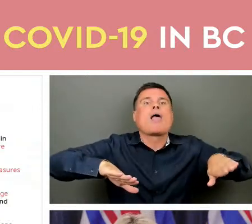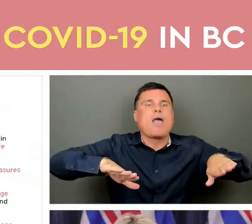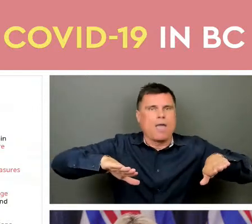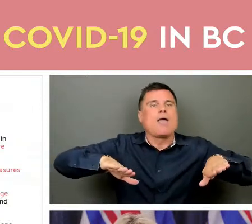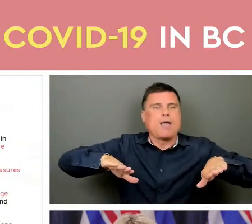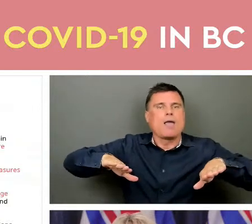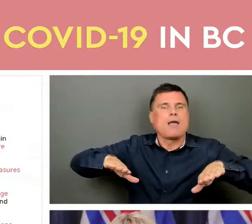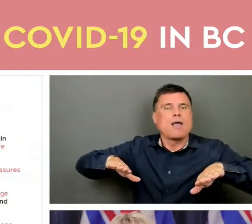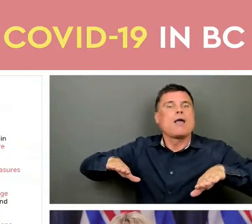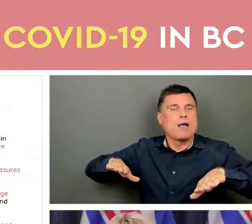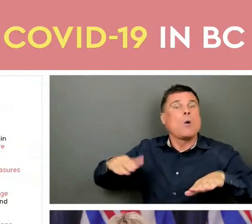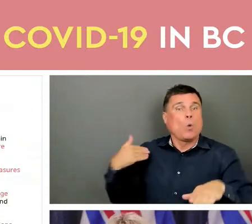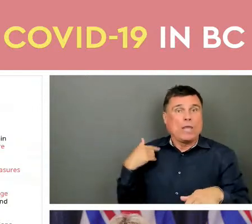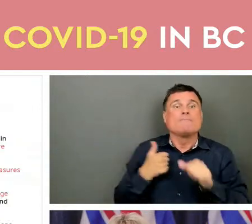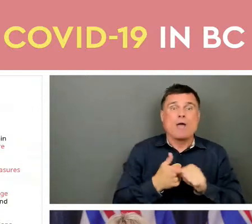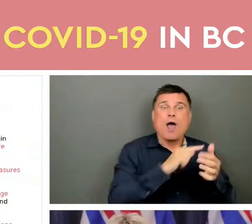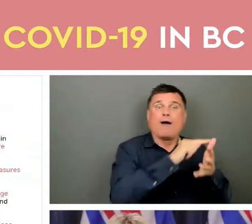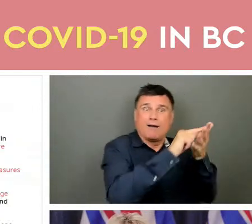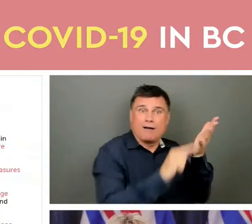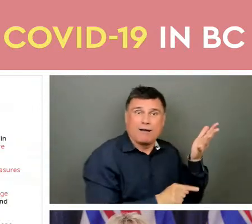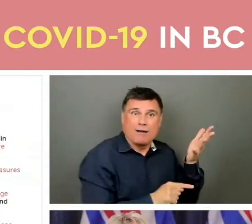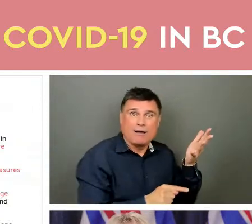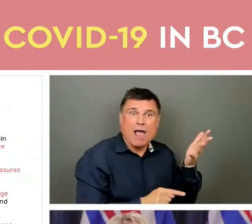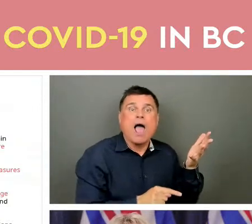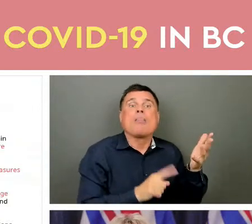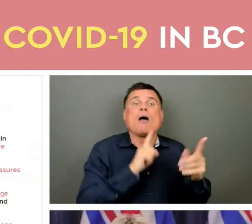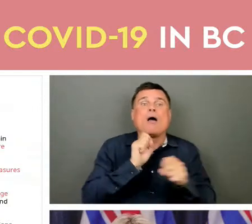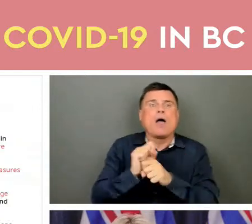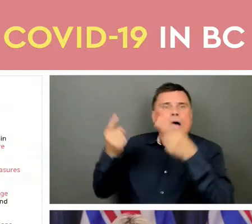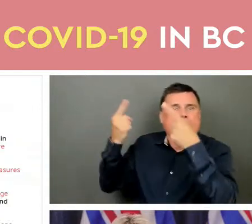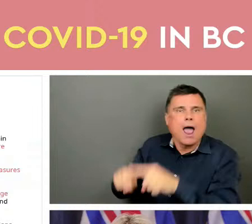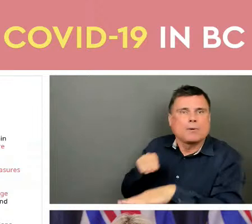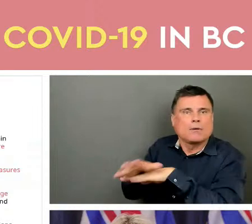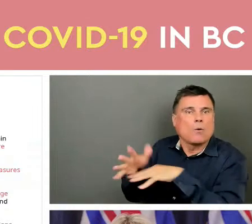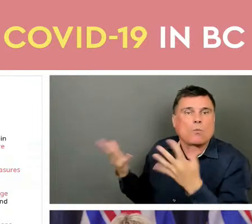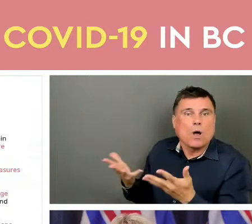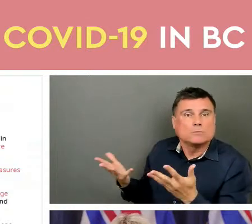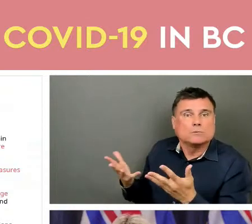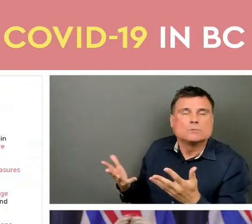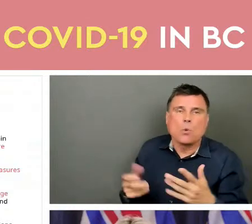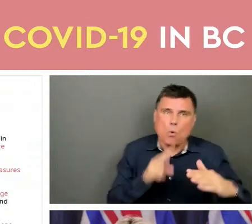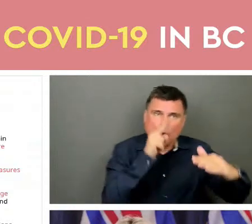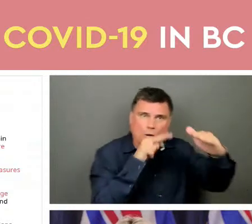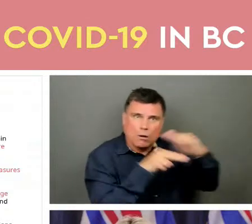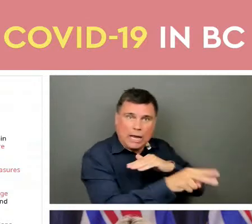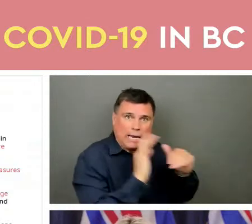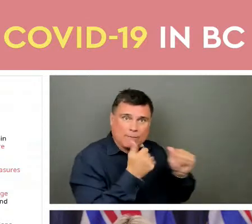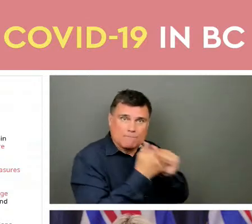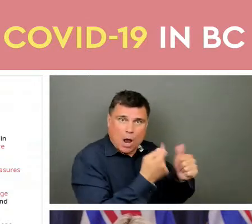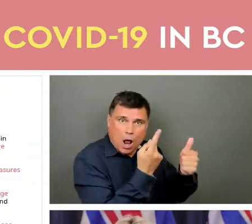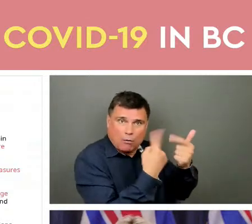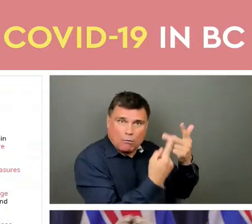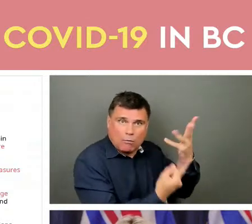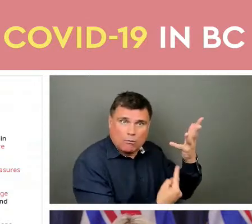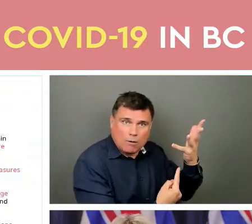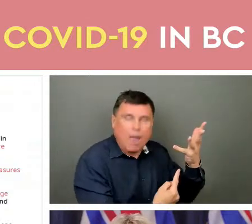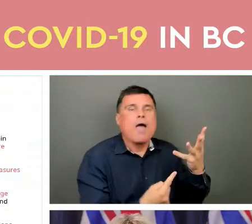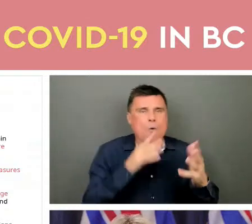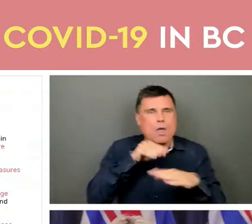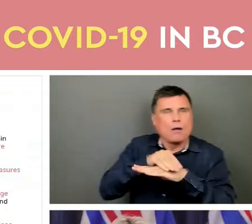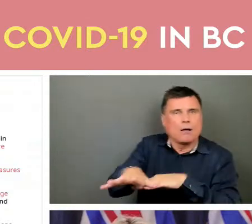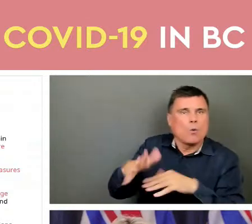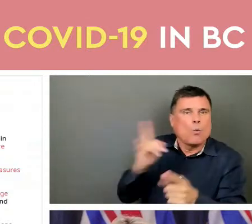actually happened to help put in context how we can use models to understand what could happen,